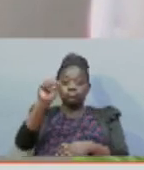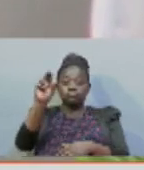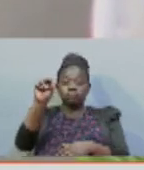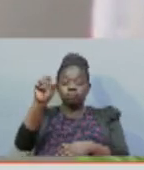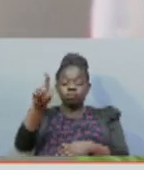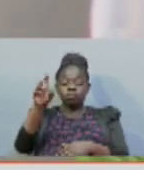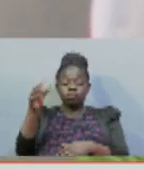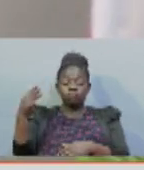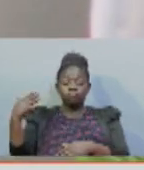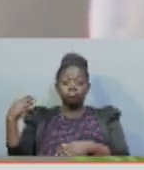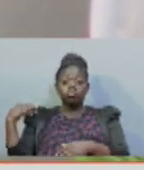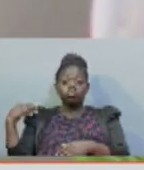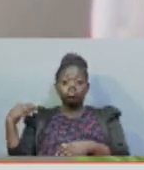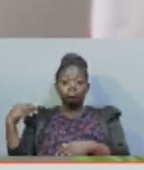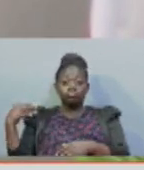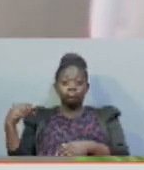recently